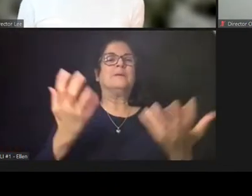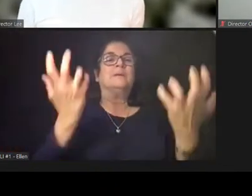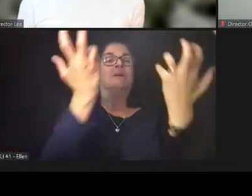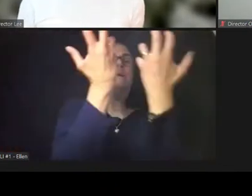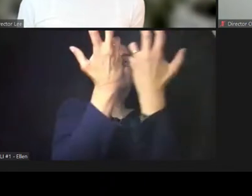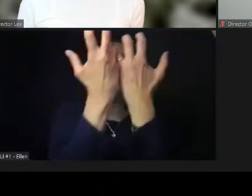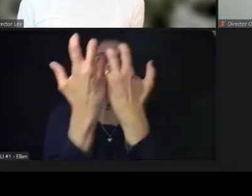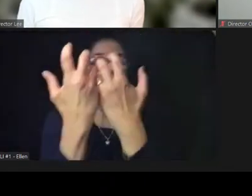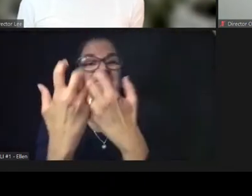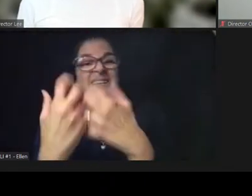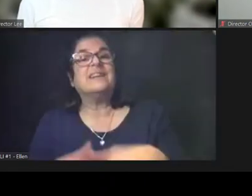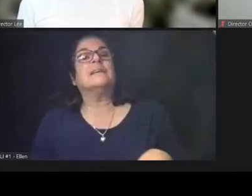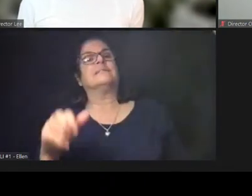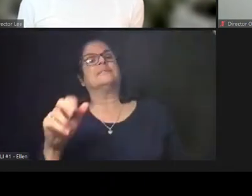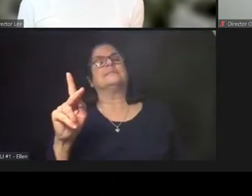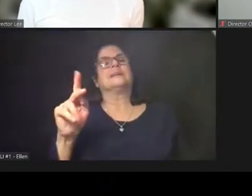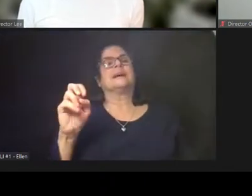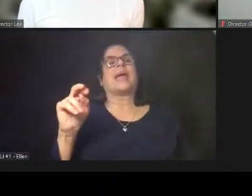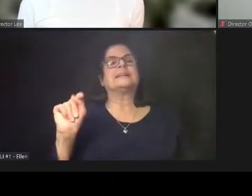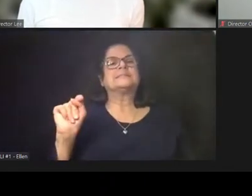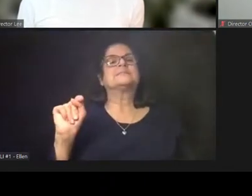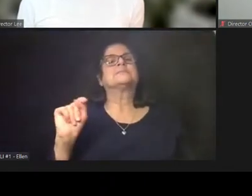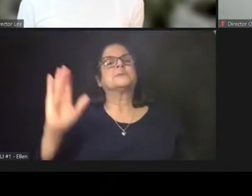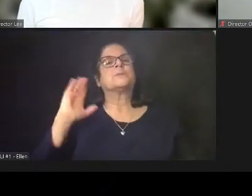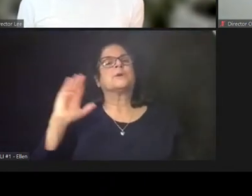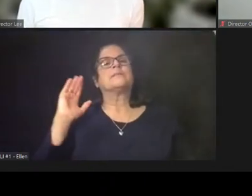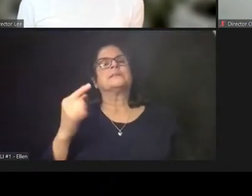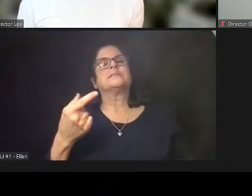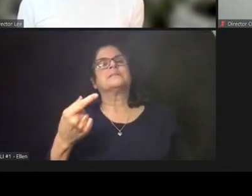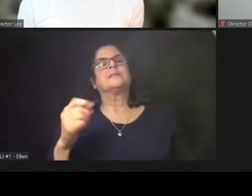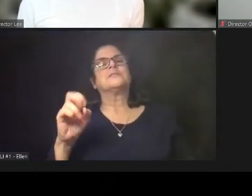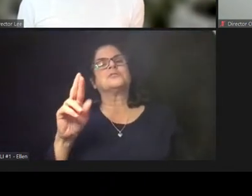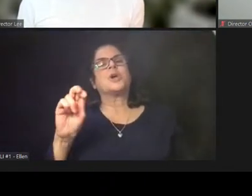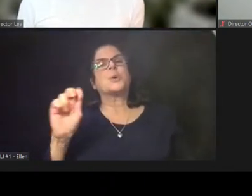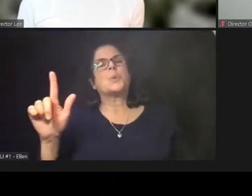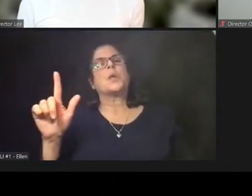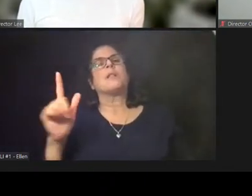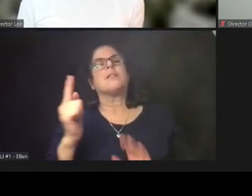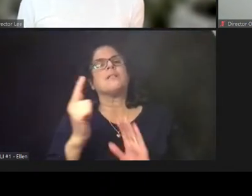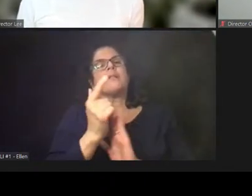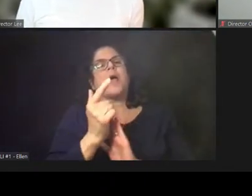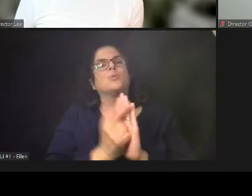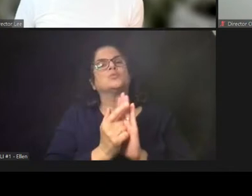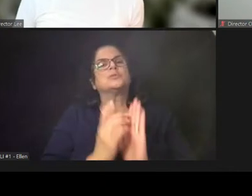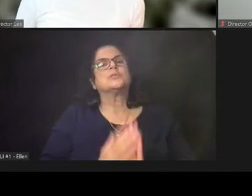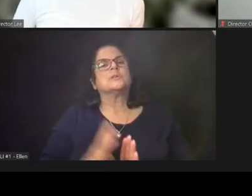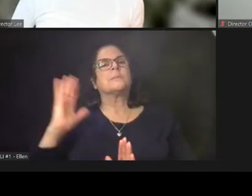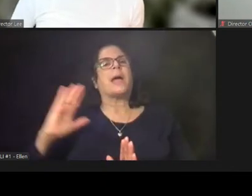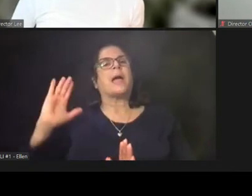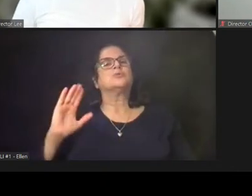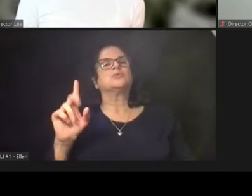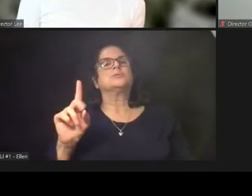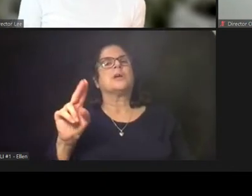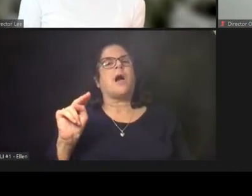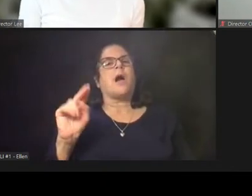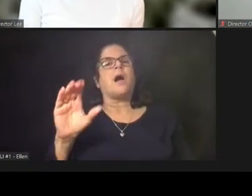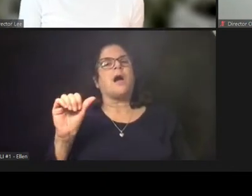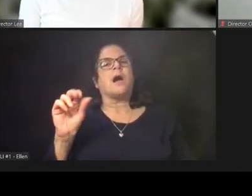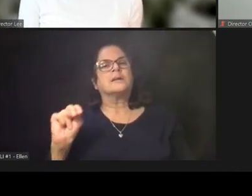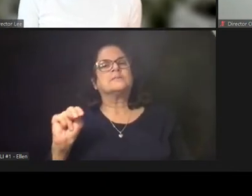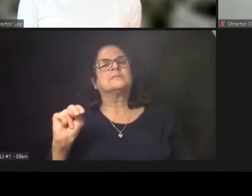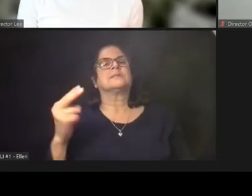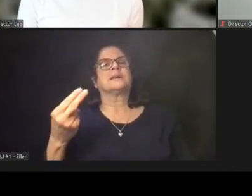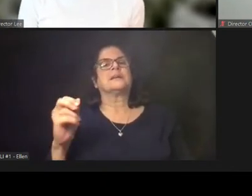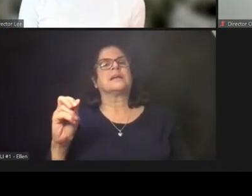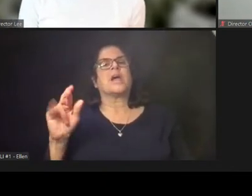And the Kent and the previous general counsels that I worked with so closely, going all the way back to Duncan Harris. And then finally, to